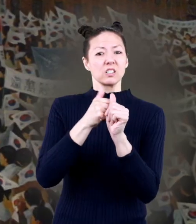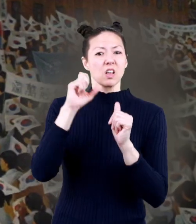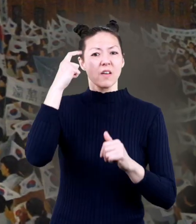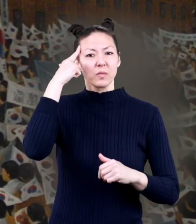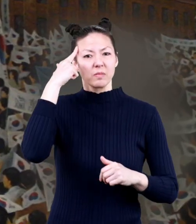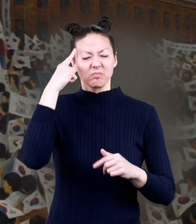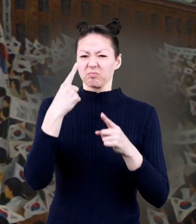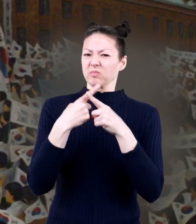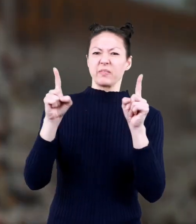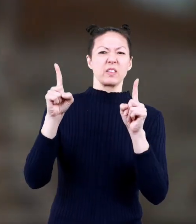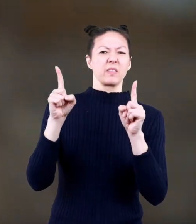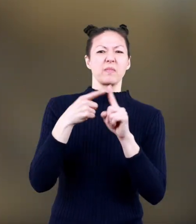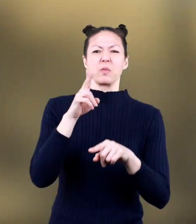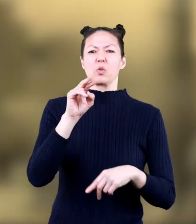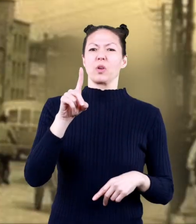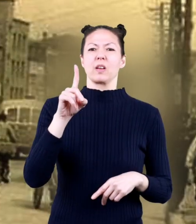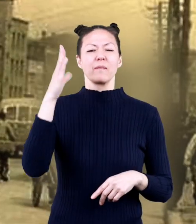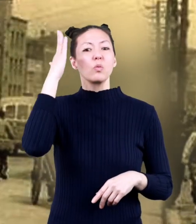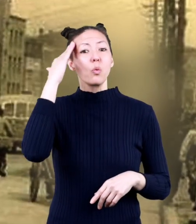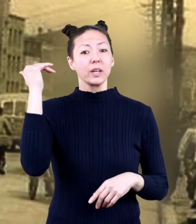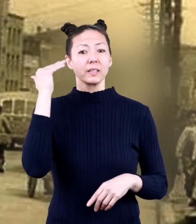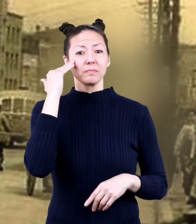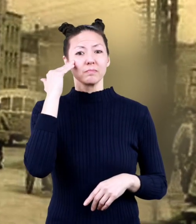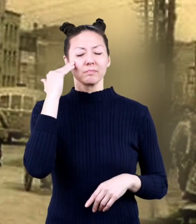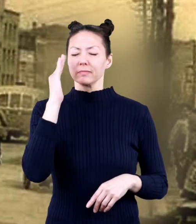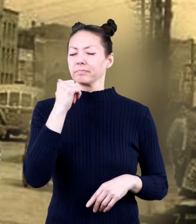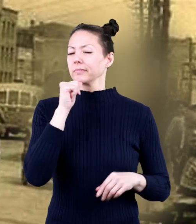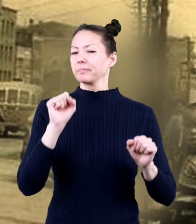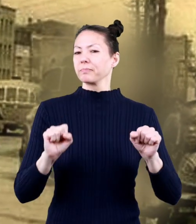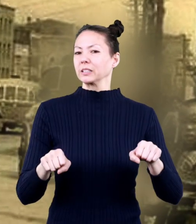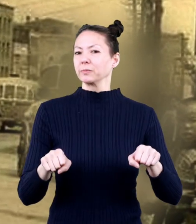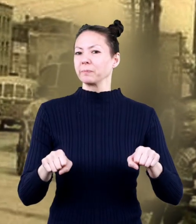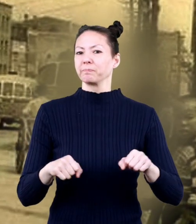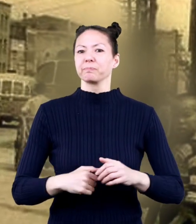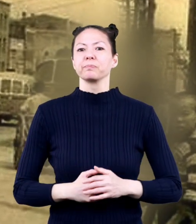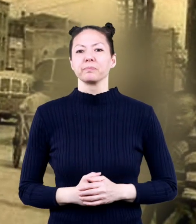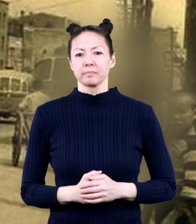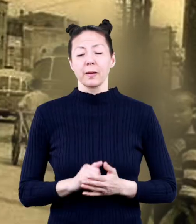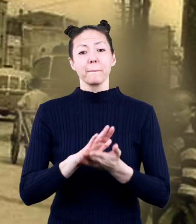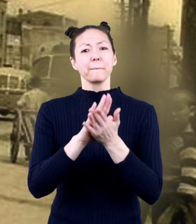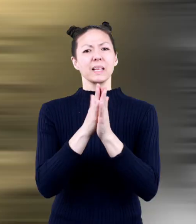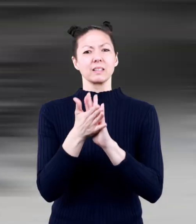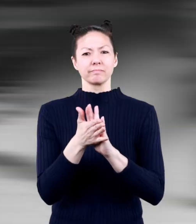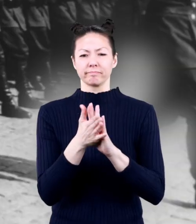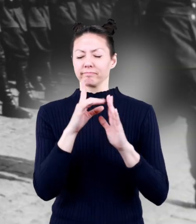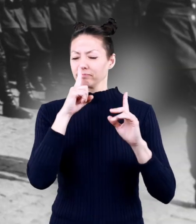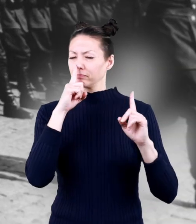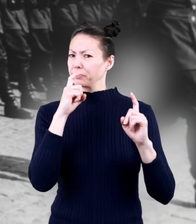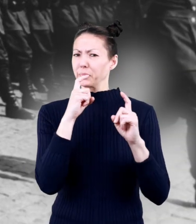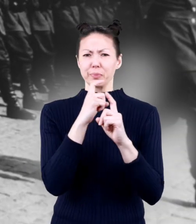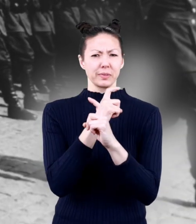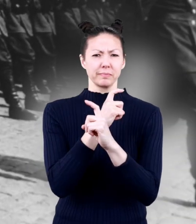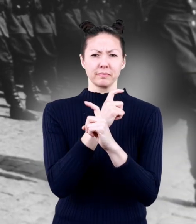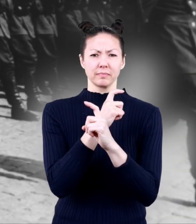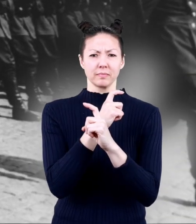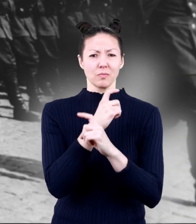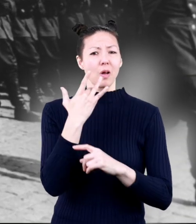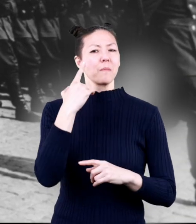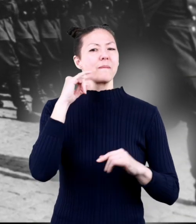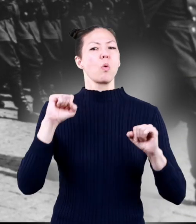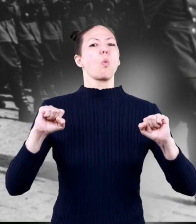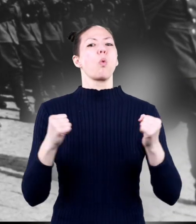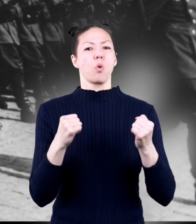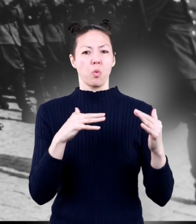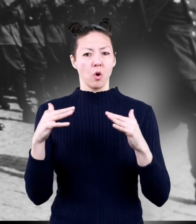the philosophies of each government were different, a united Korea did not seem possible. Peace was also more